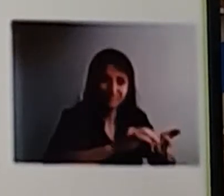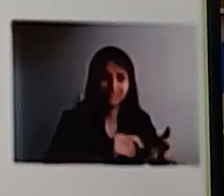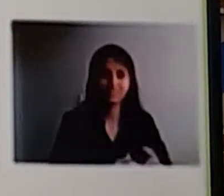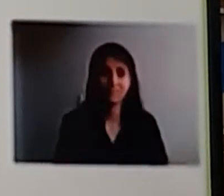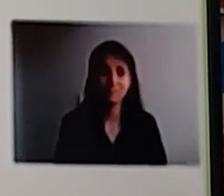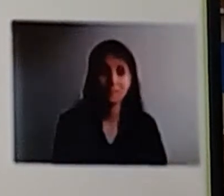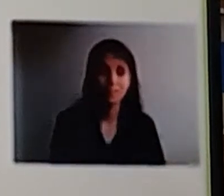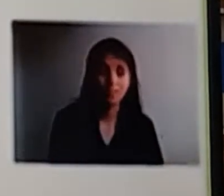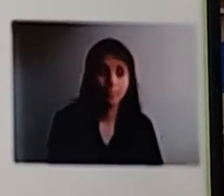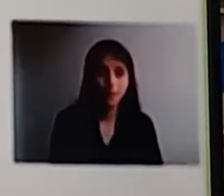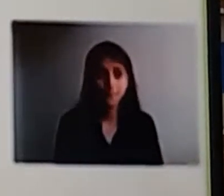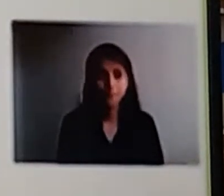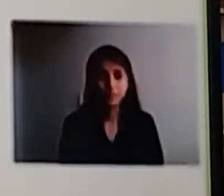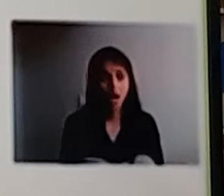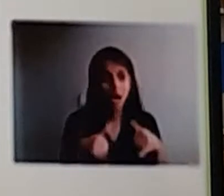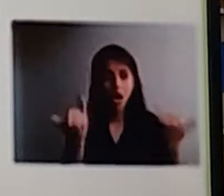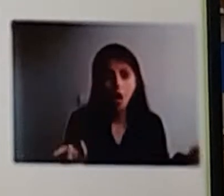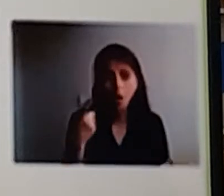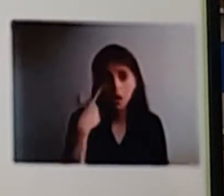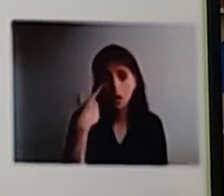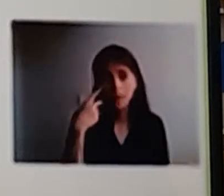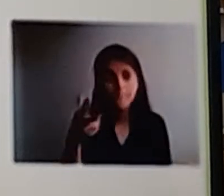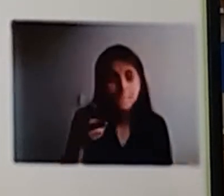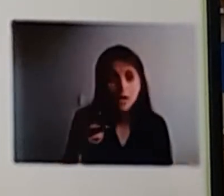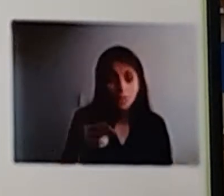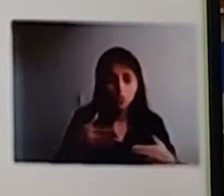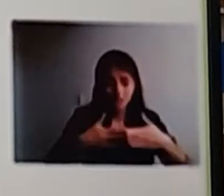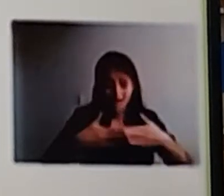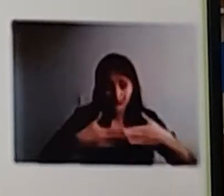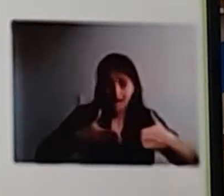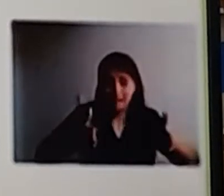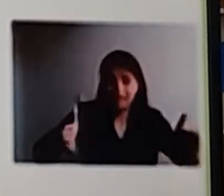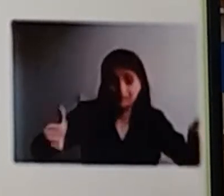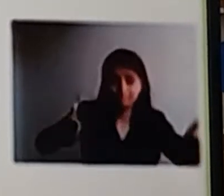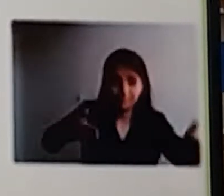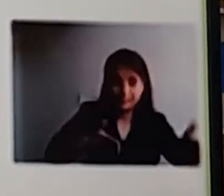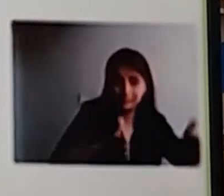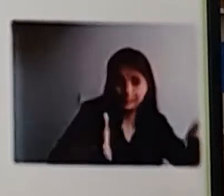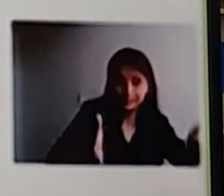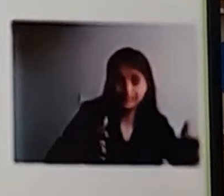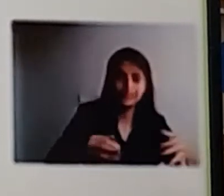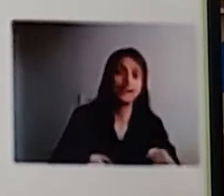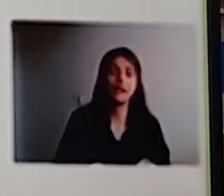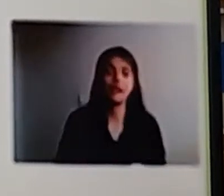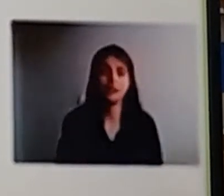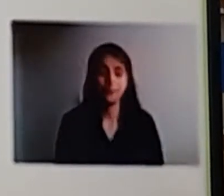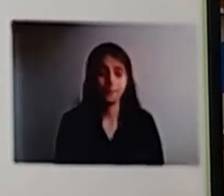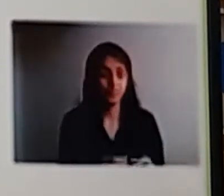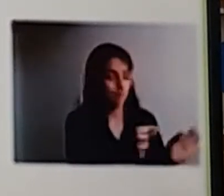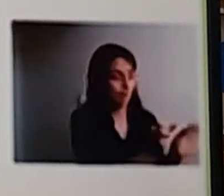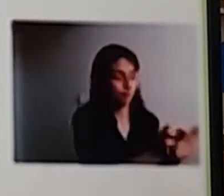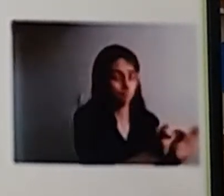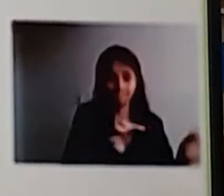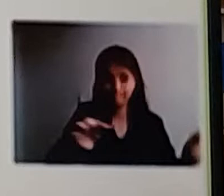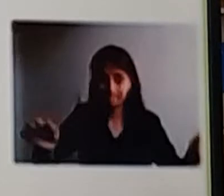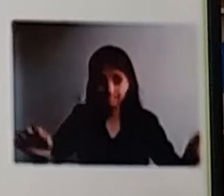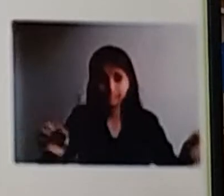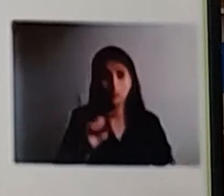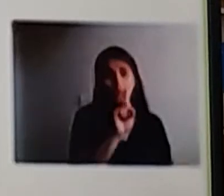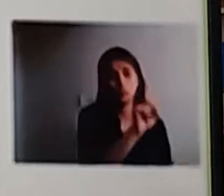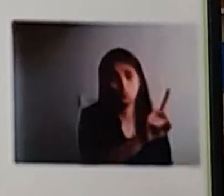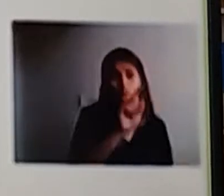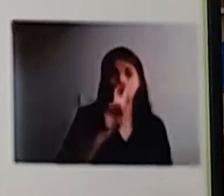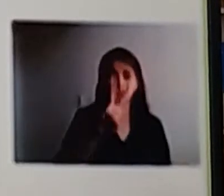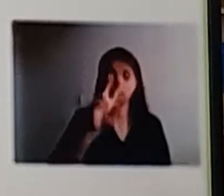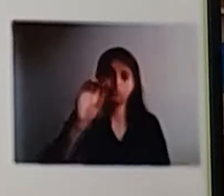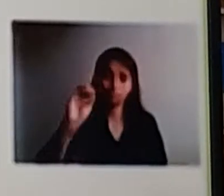than 1.2 centimeter, which is 1 meter 20 centimeter. And if the door is automatic, it should be 7